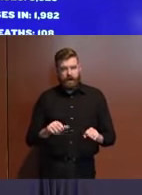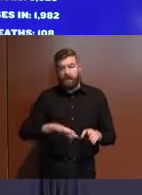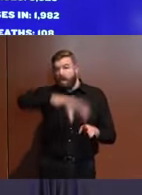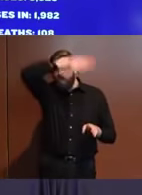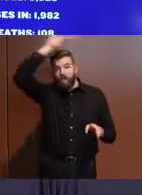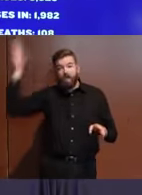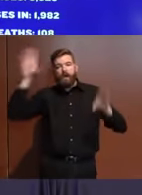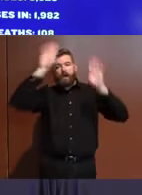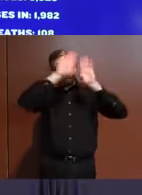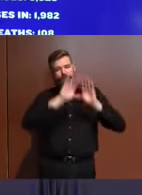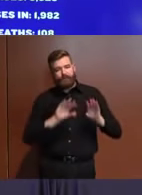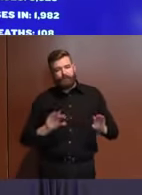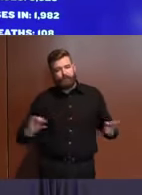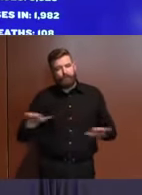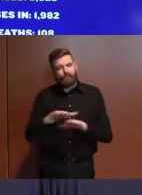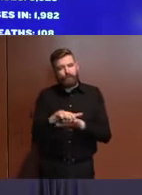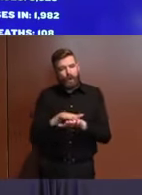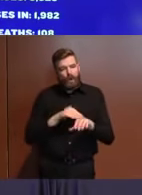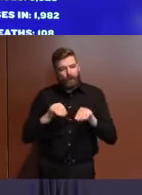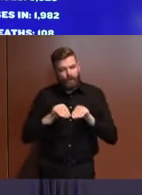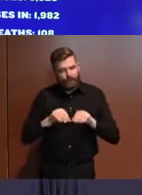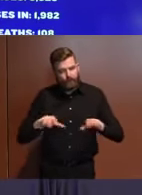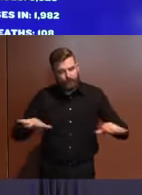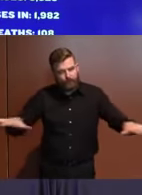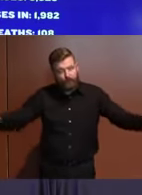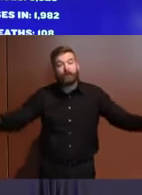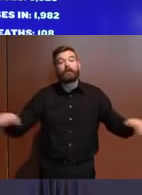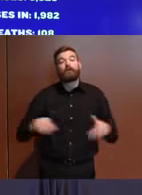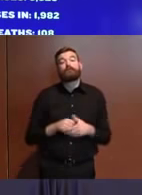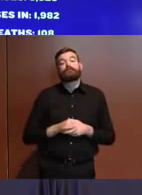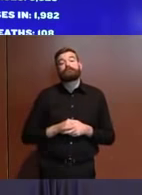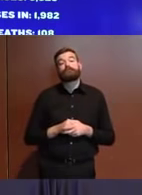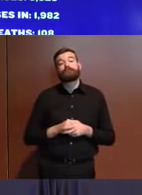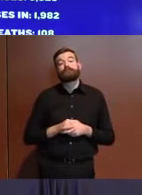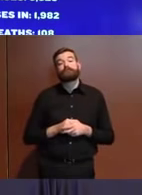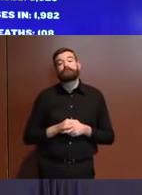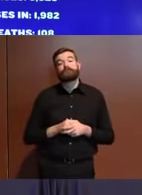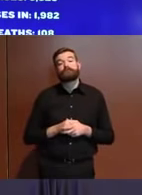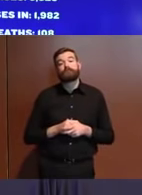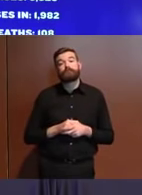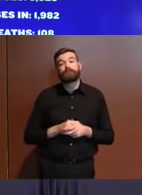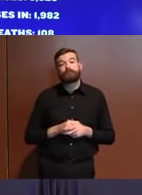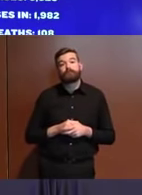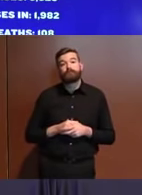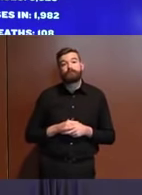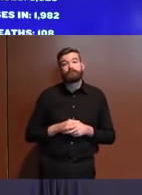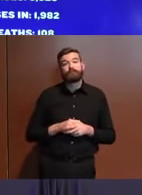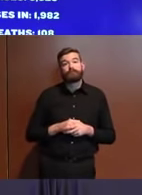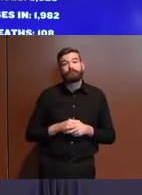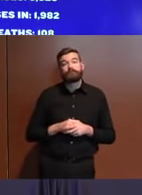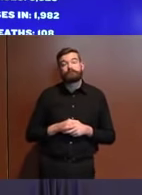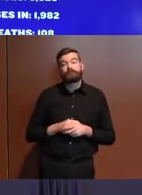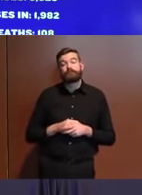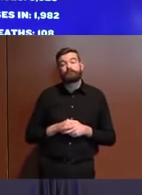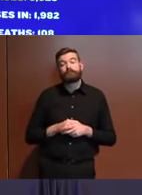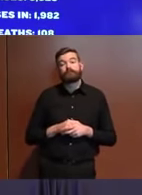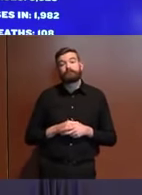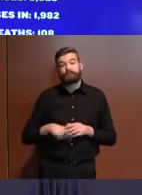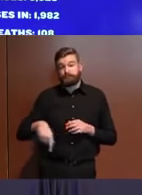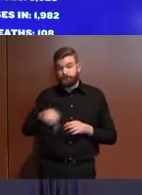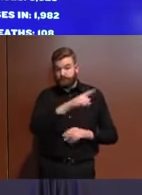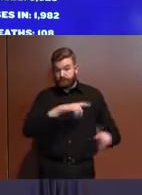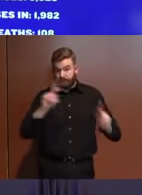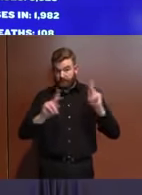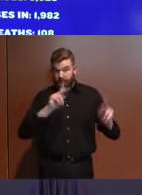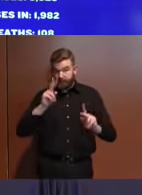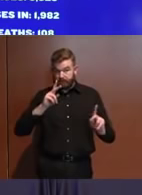I'll put our aggressive testing of symptomatic individuals up against any other place in this country, if not this